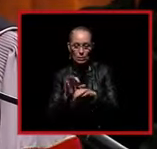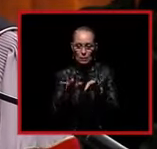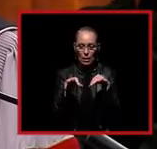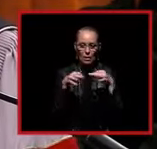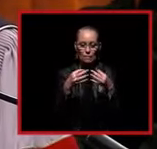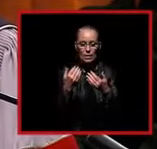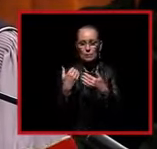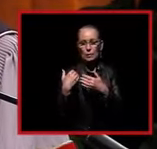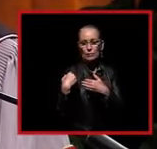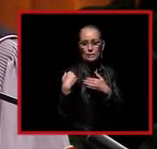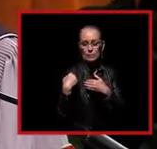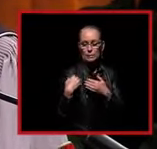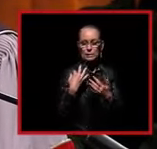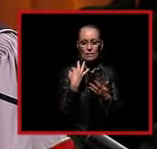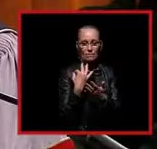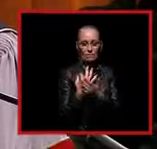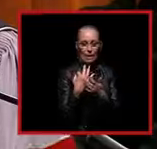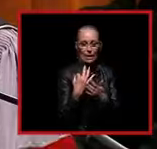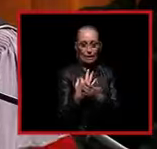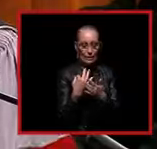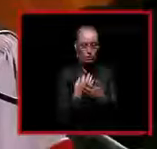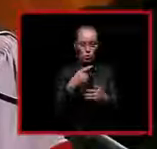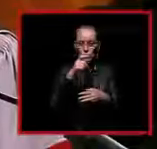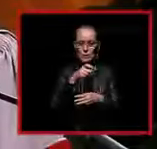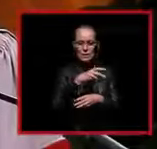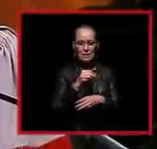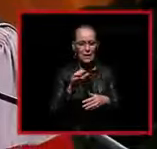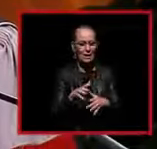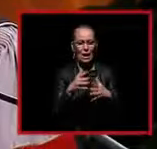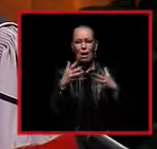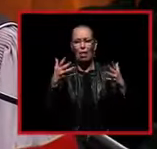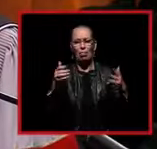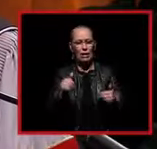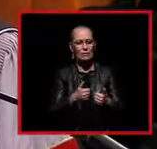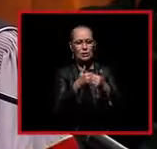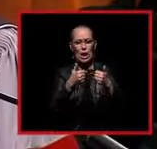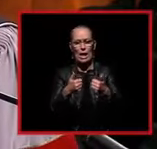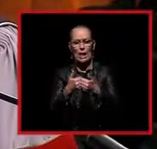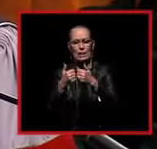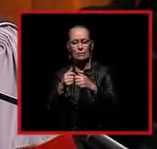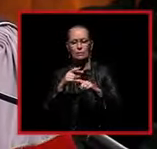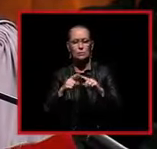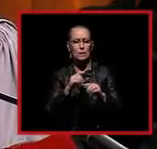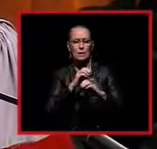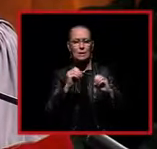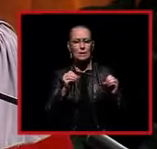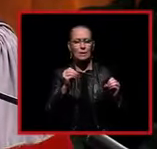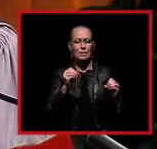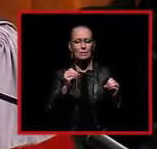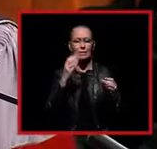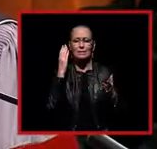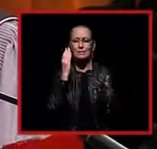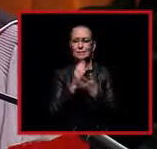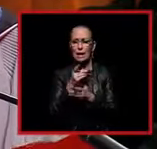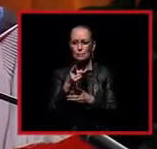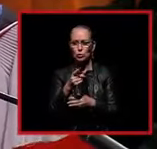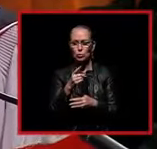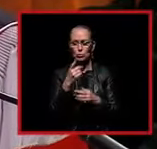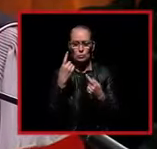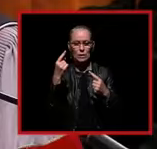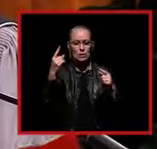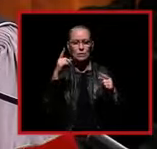and a host of life challenges. But nothing came between you and your goal. I applaud you, class